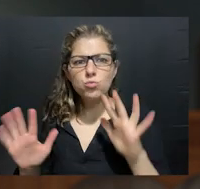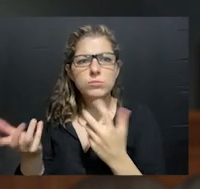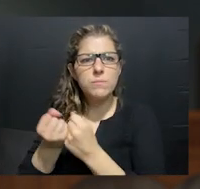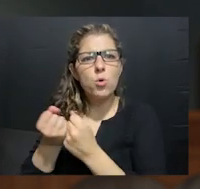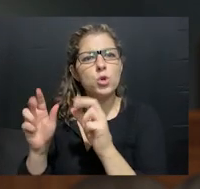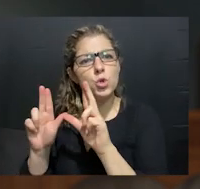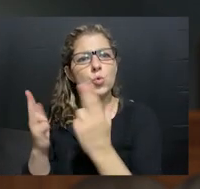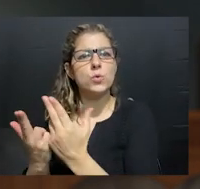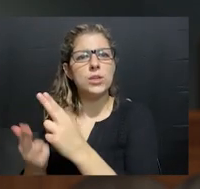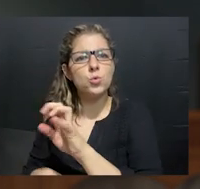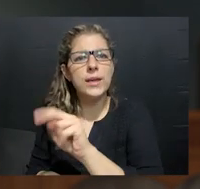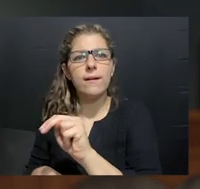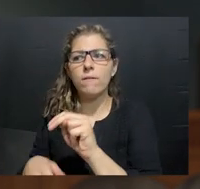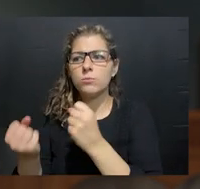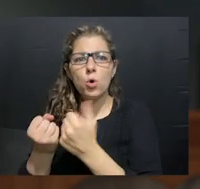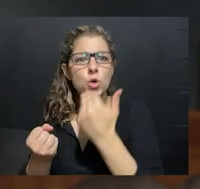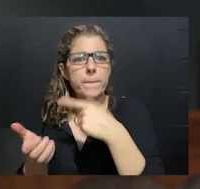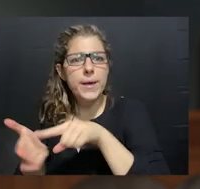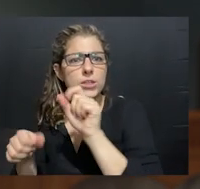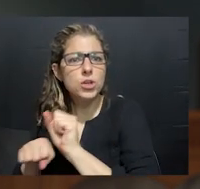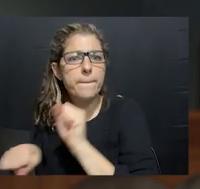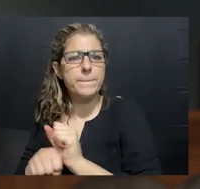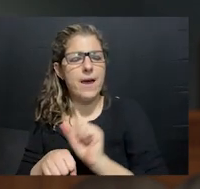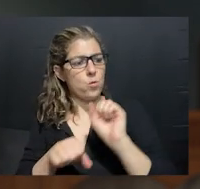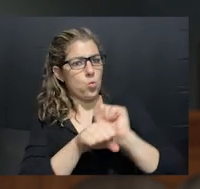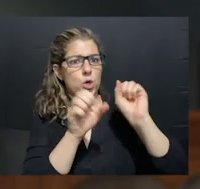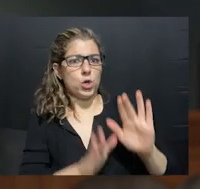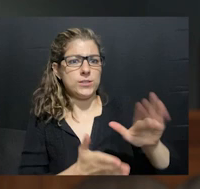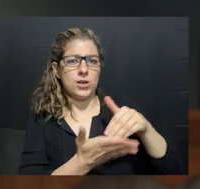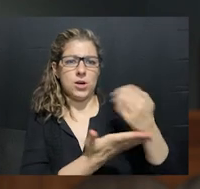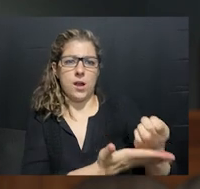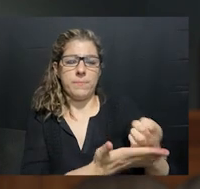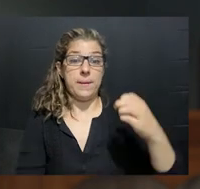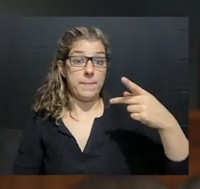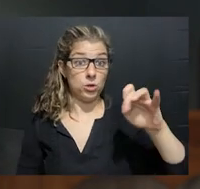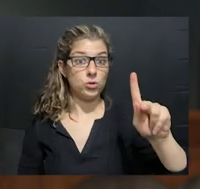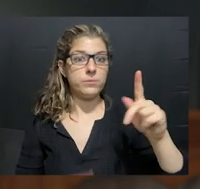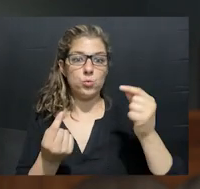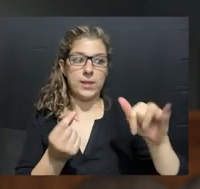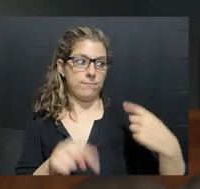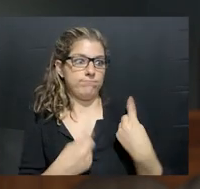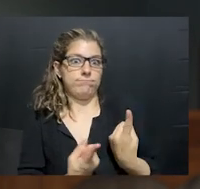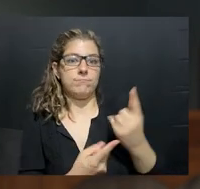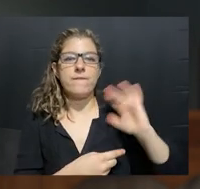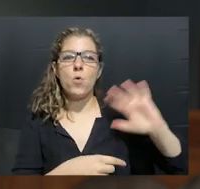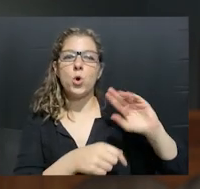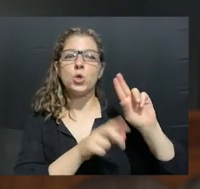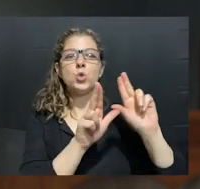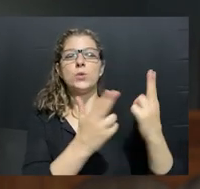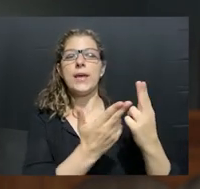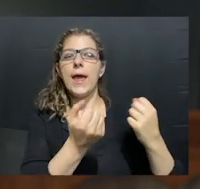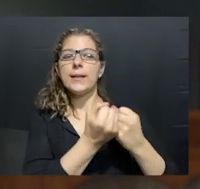support good-paying jobs, and have a worker-centered economy. Patrick's been doing that since his days as a union activist and a